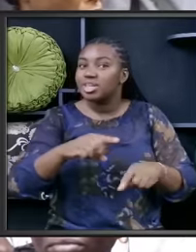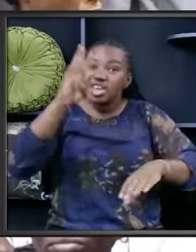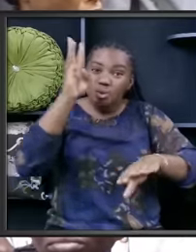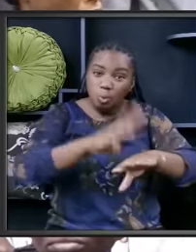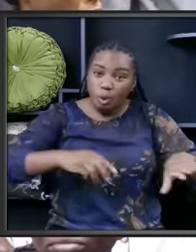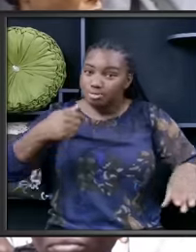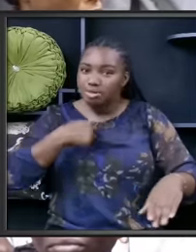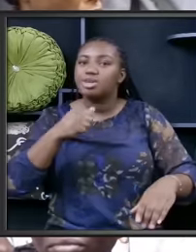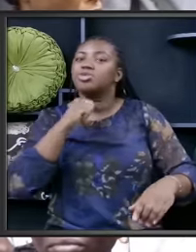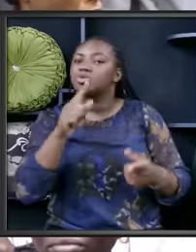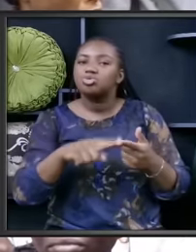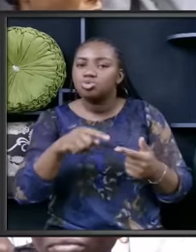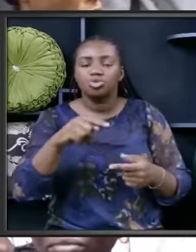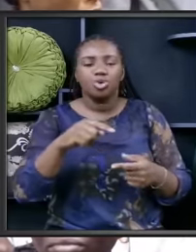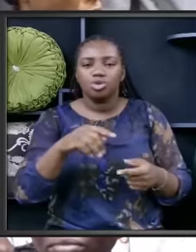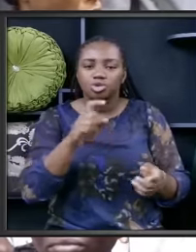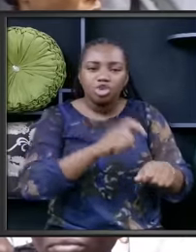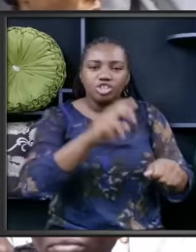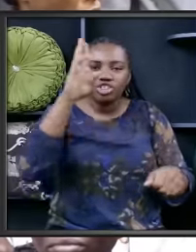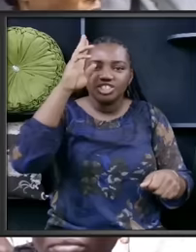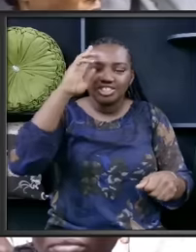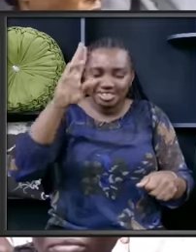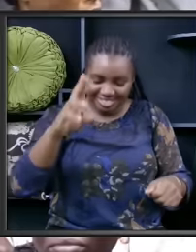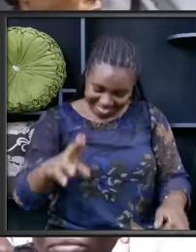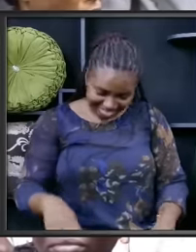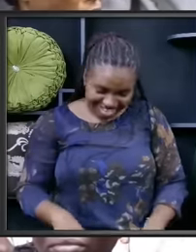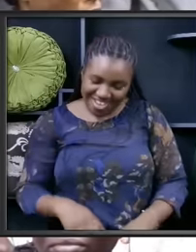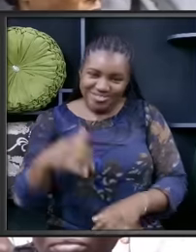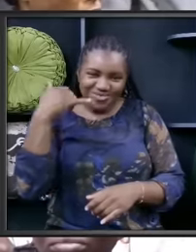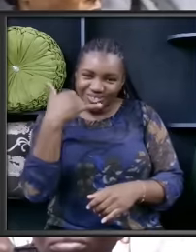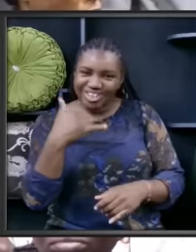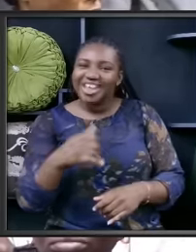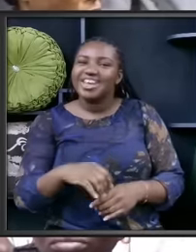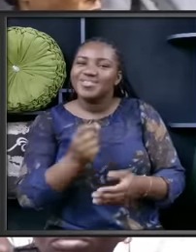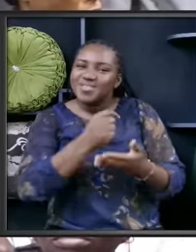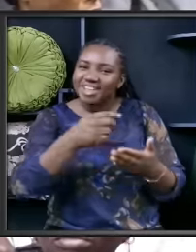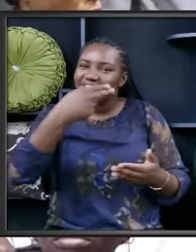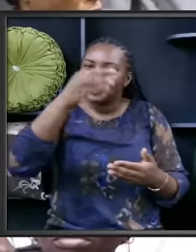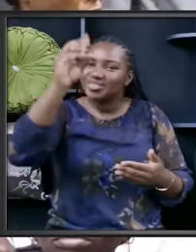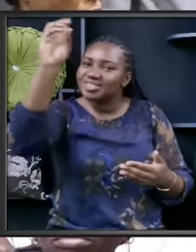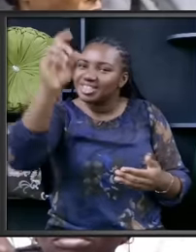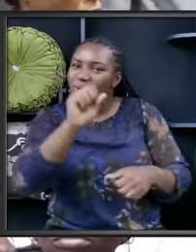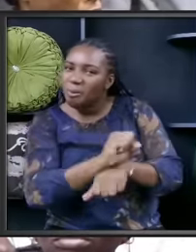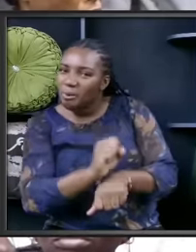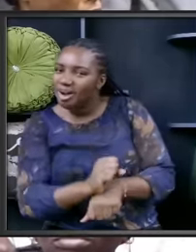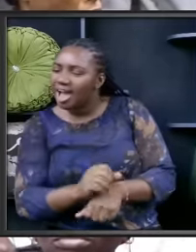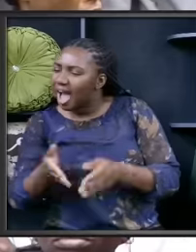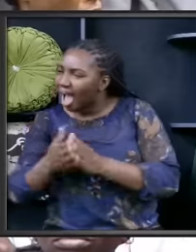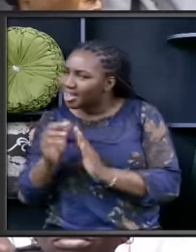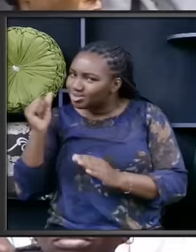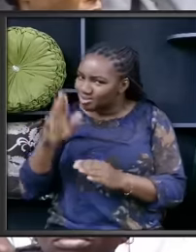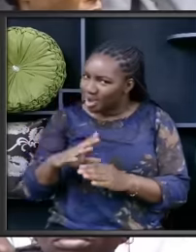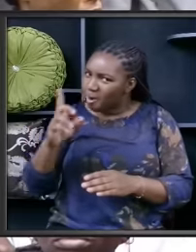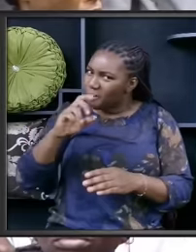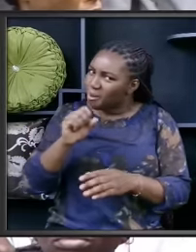touch, but I they see the call. He go write him, HOD works. So now I can ask the woman, where they work? He said, na local government. I say,